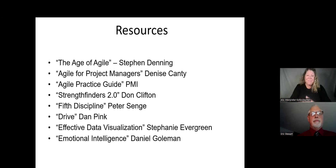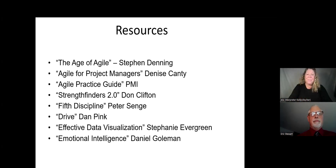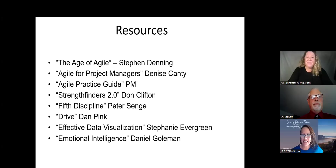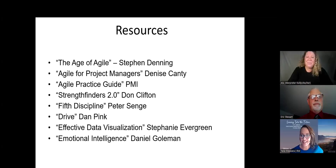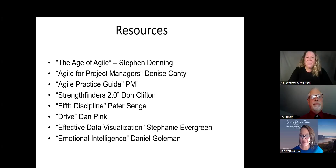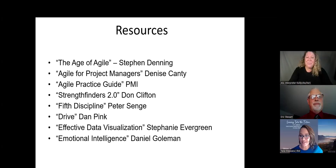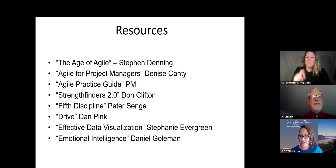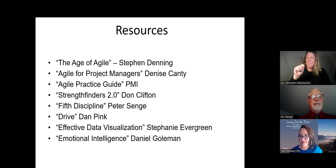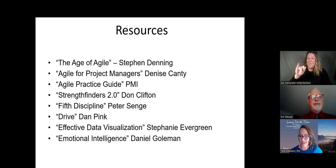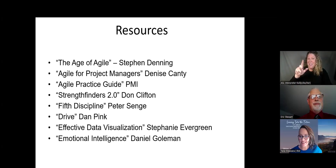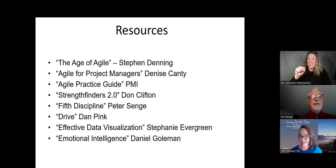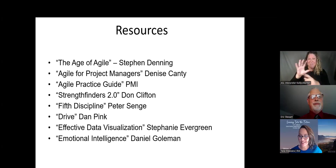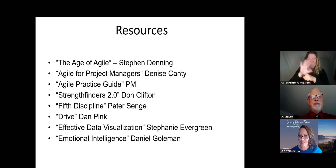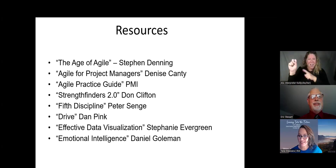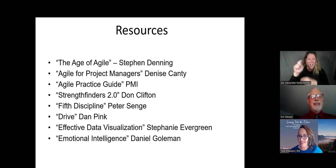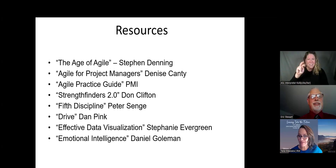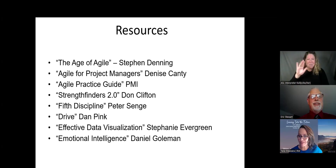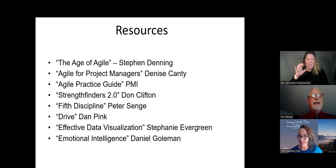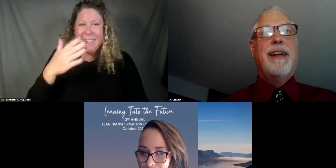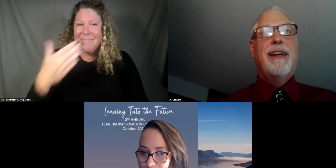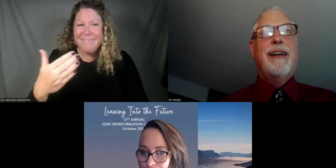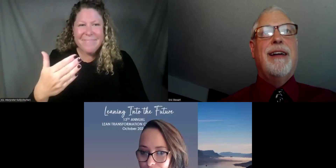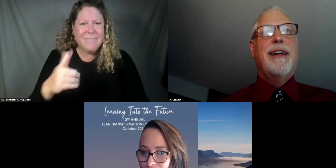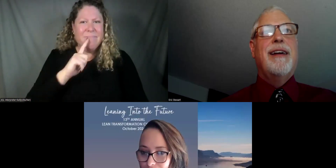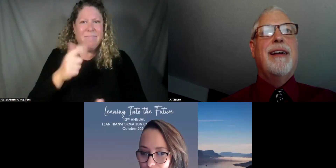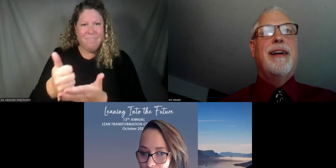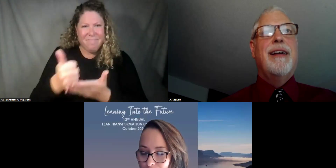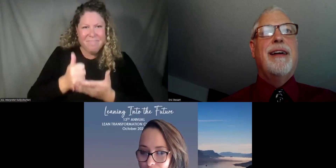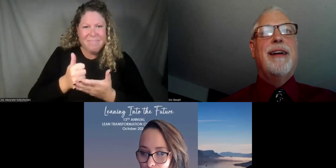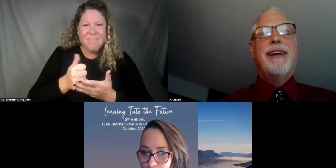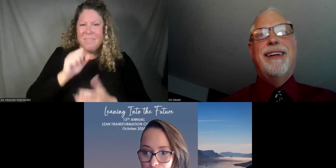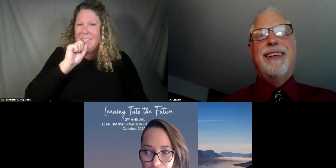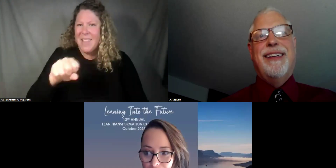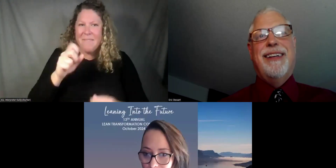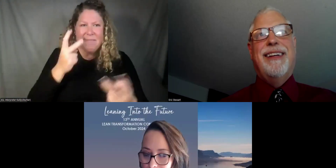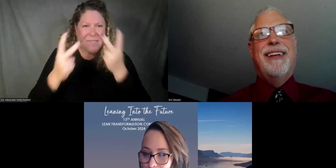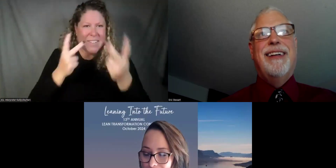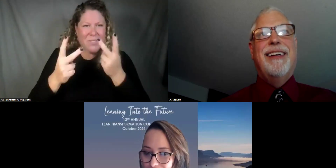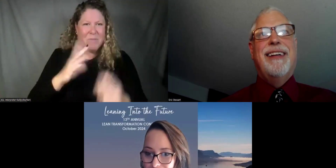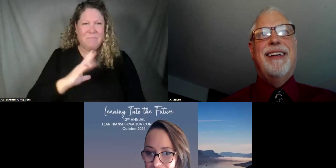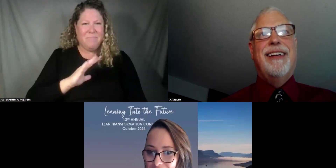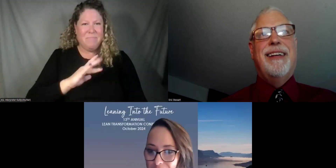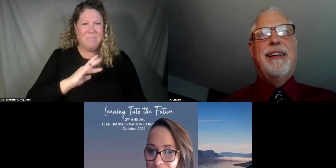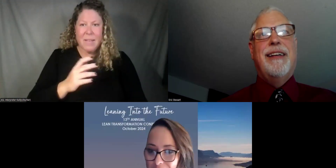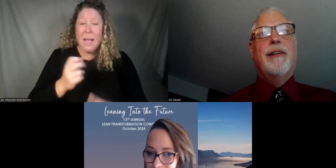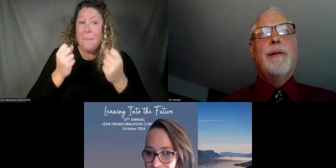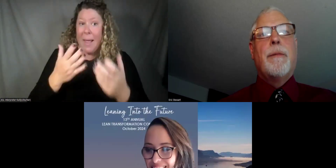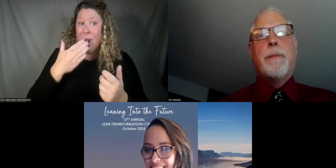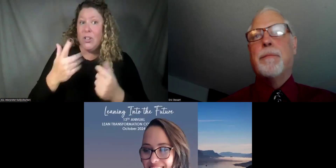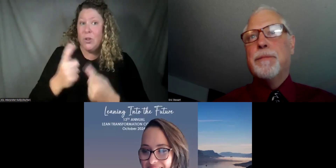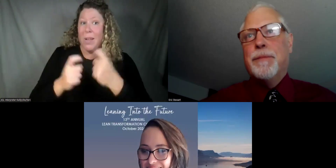Awesome, Eric. Thank you so much. That was really helpful. I love all the visuals. You got a lot of good questions in the